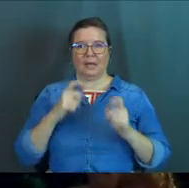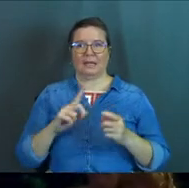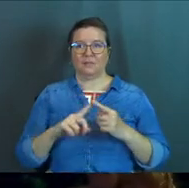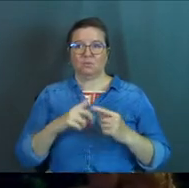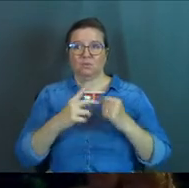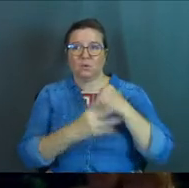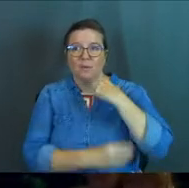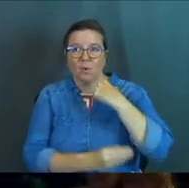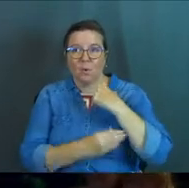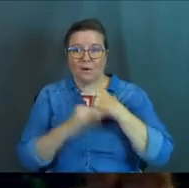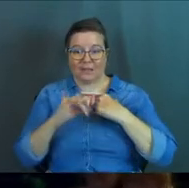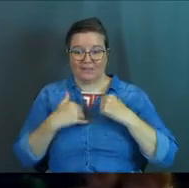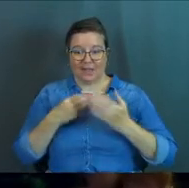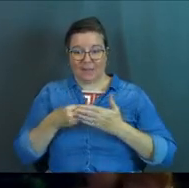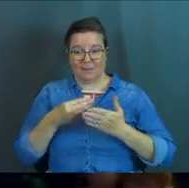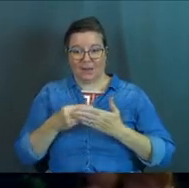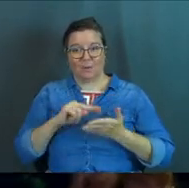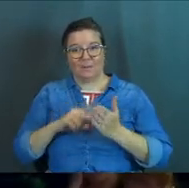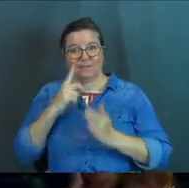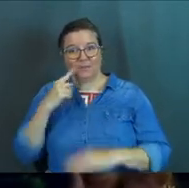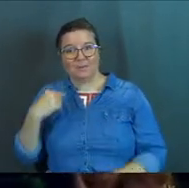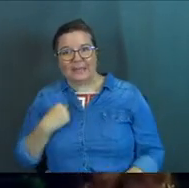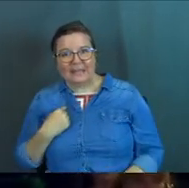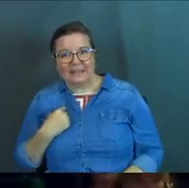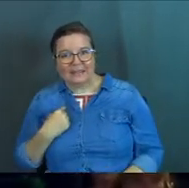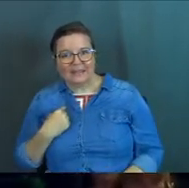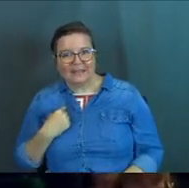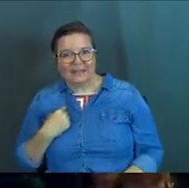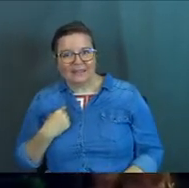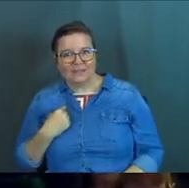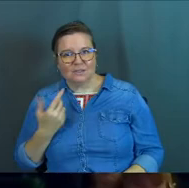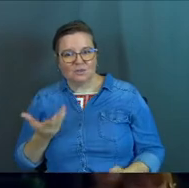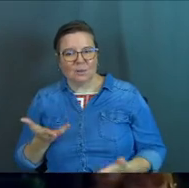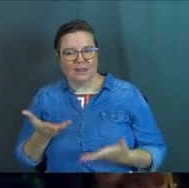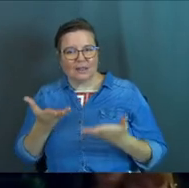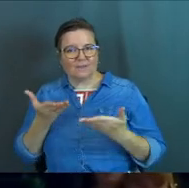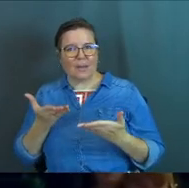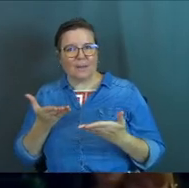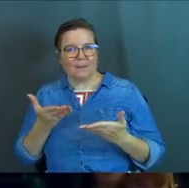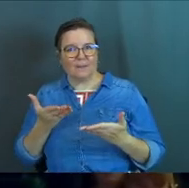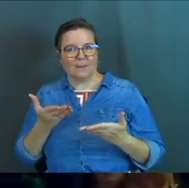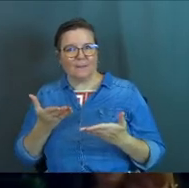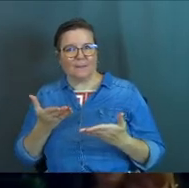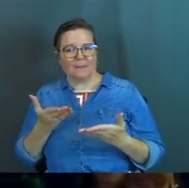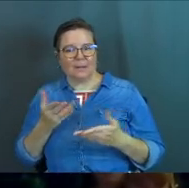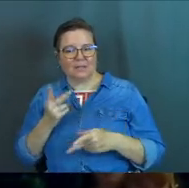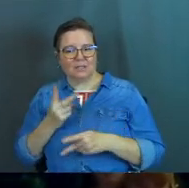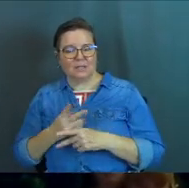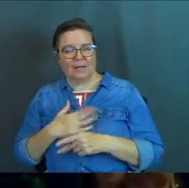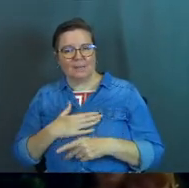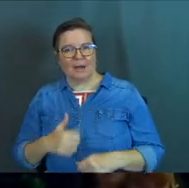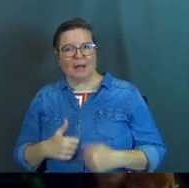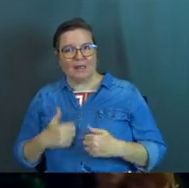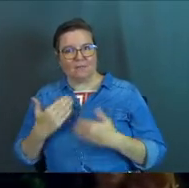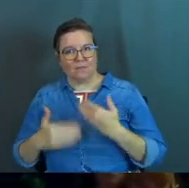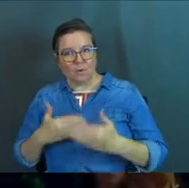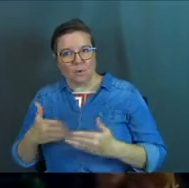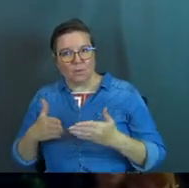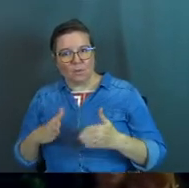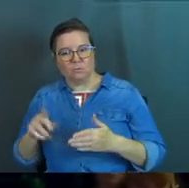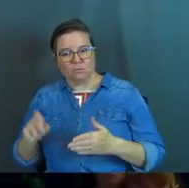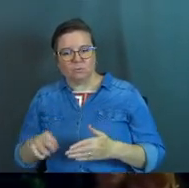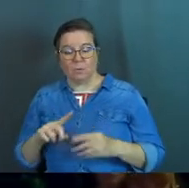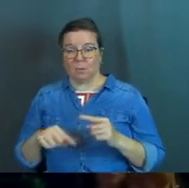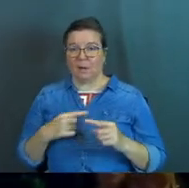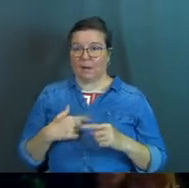to the poor if that money was meant for me to lift me up, to keep my life going the way that it